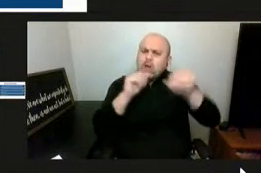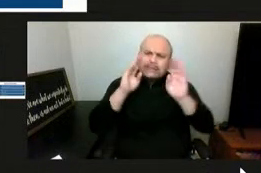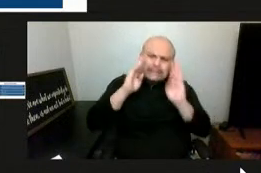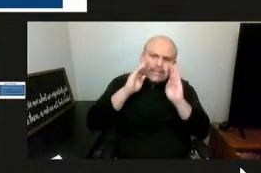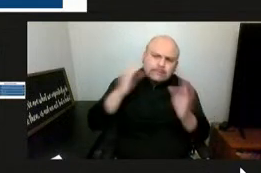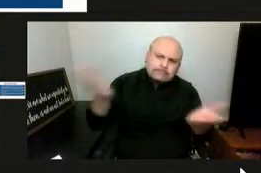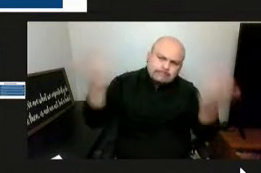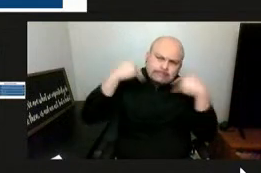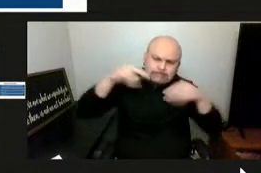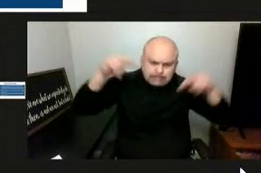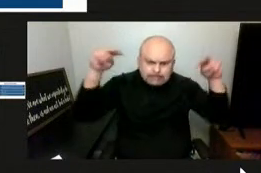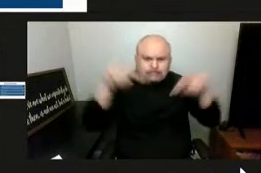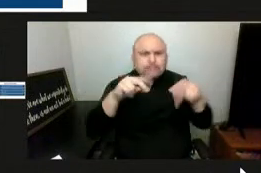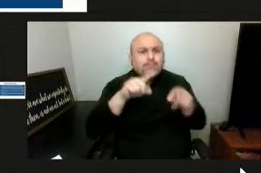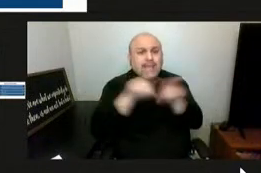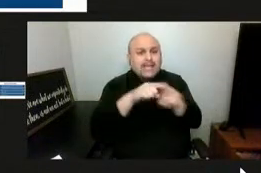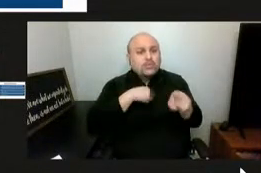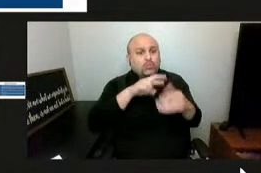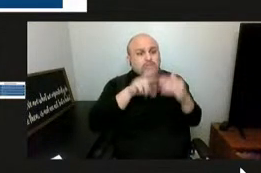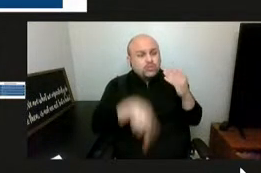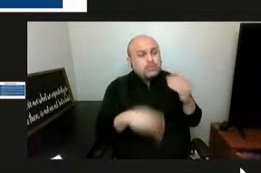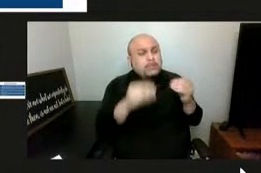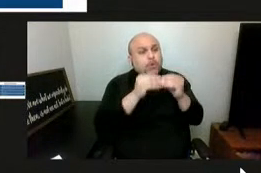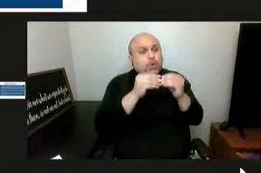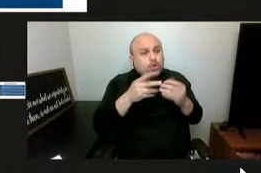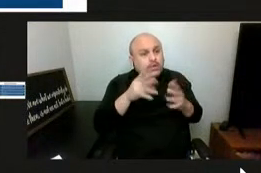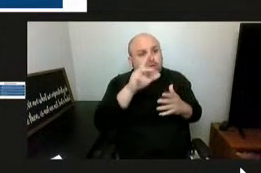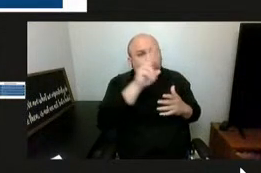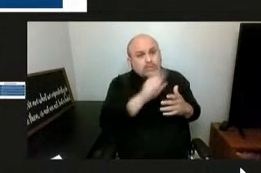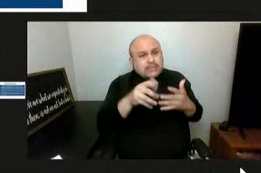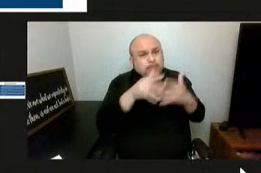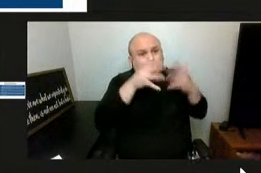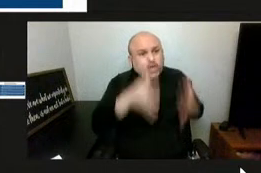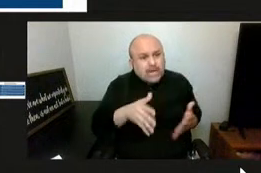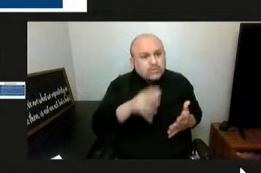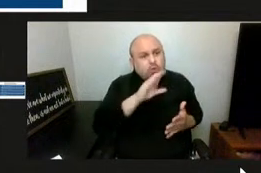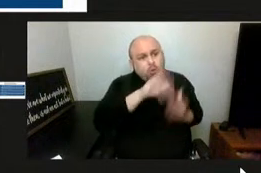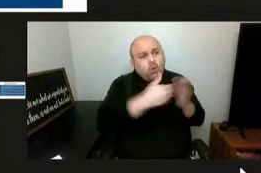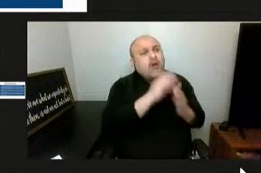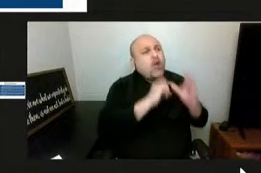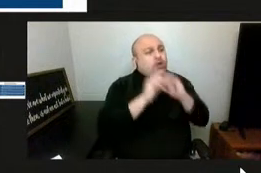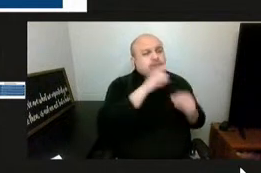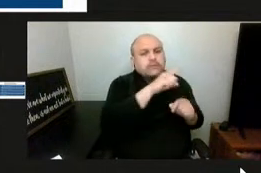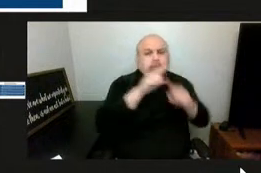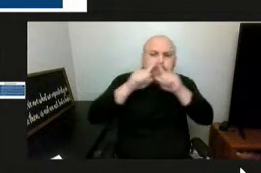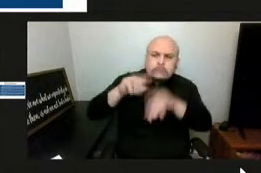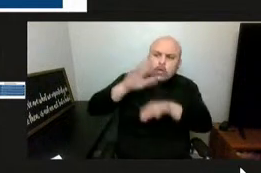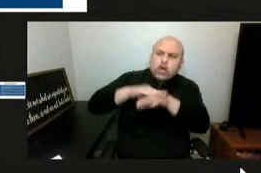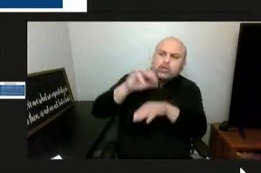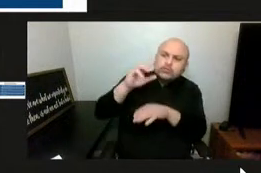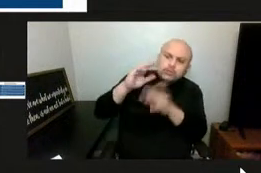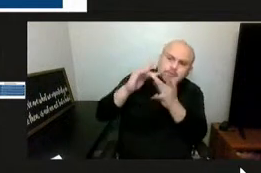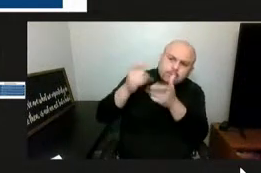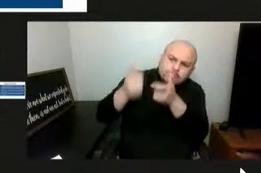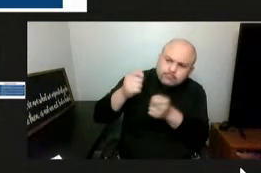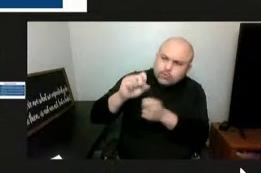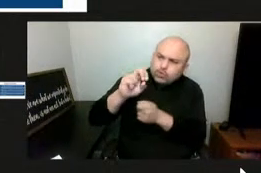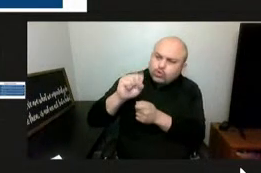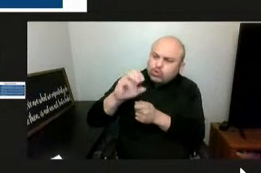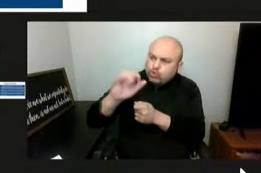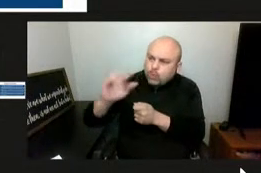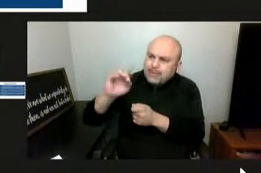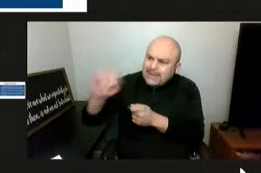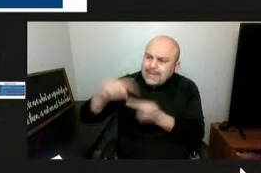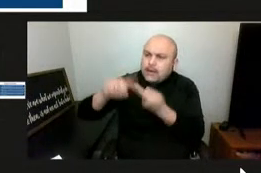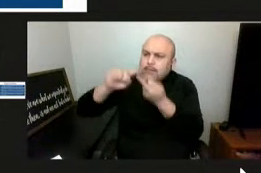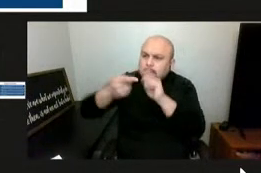that, as a result, more Americans of all ages have relied on social media, community programs, and peers to support their mental